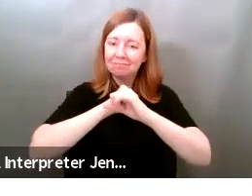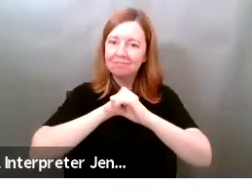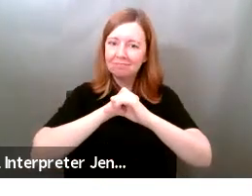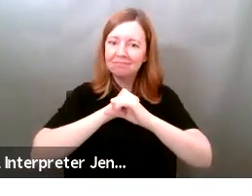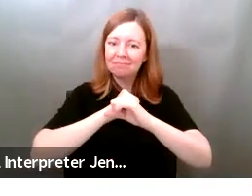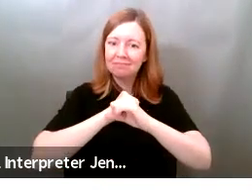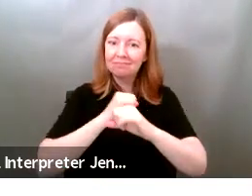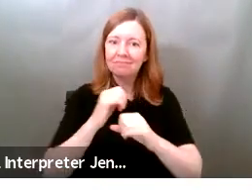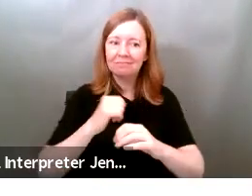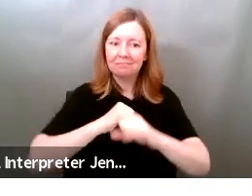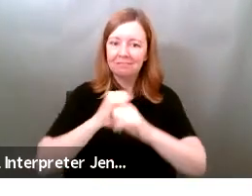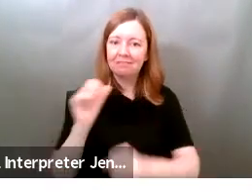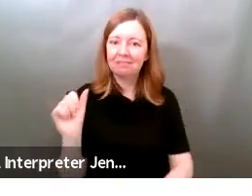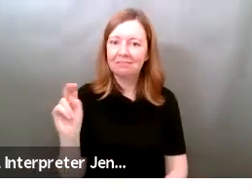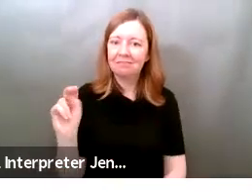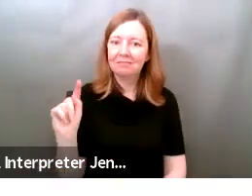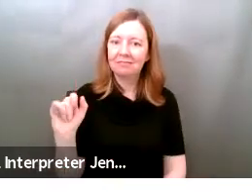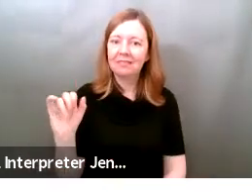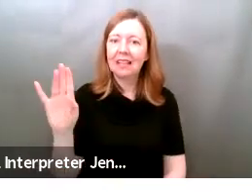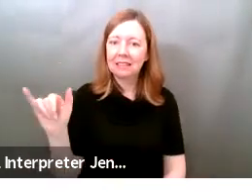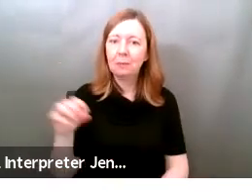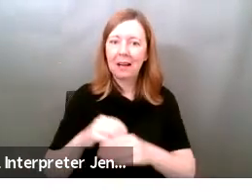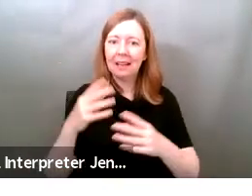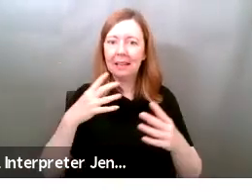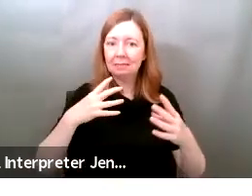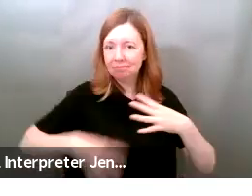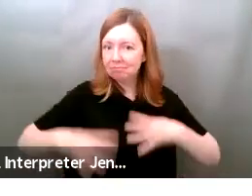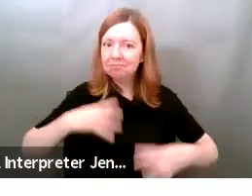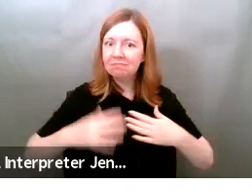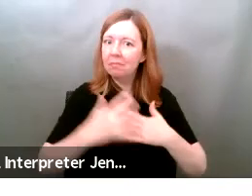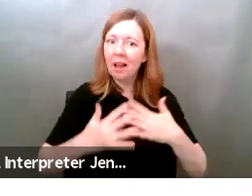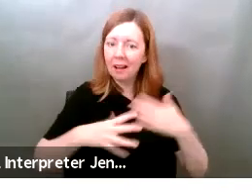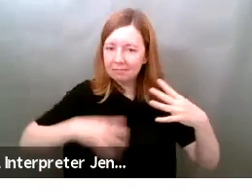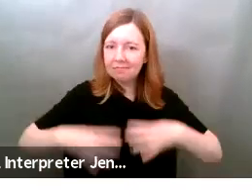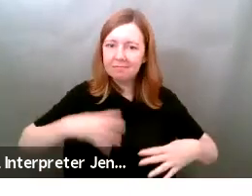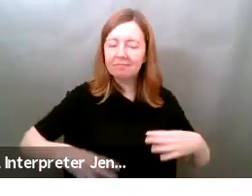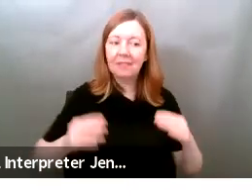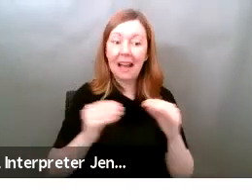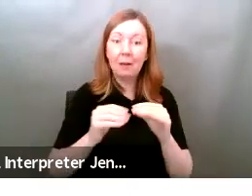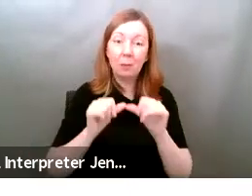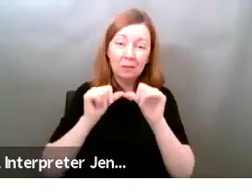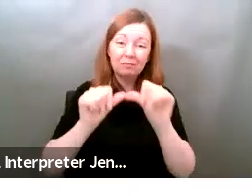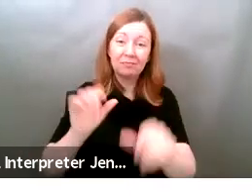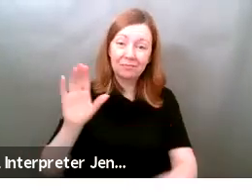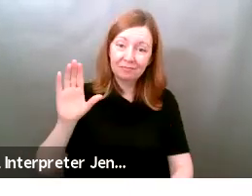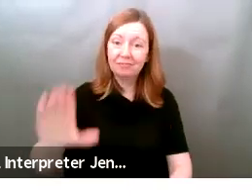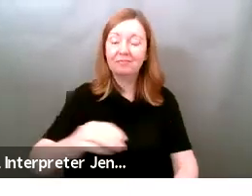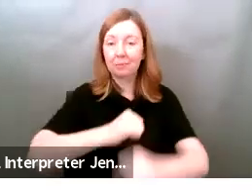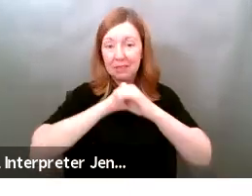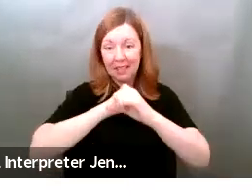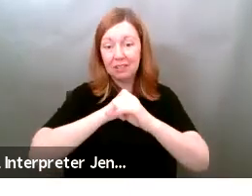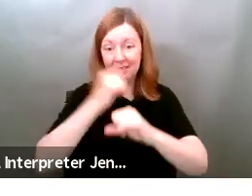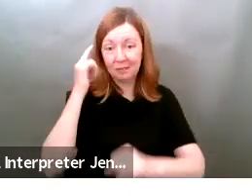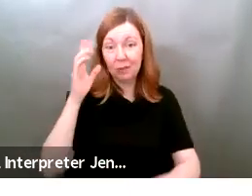concentrations of those protective antibodies in your bloodstream, and even longer and better immune protection for